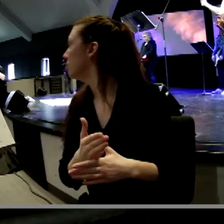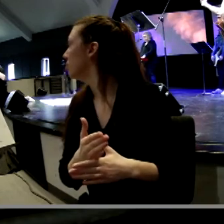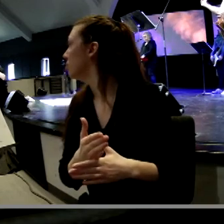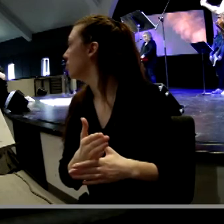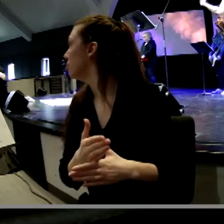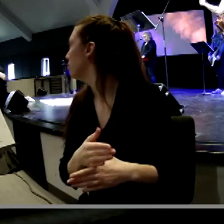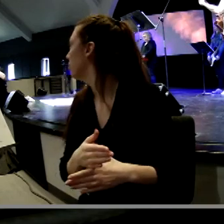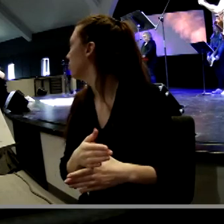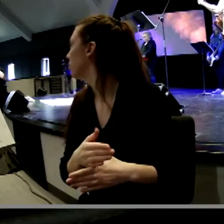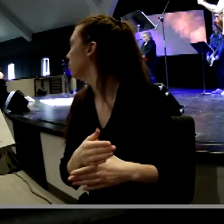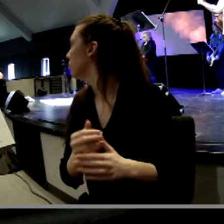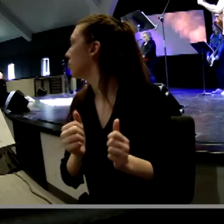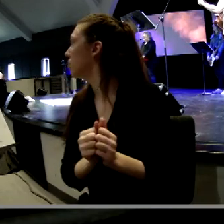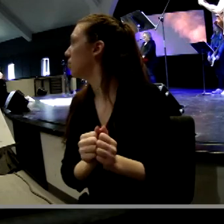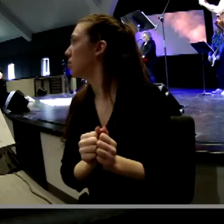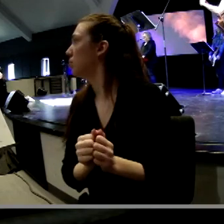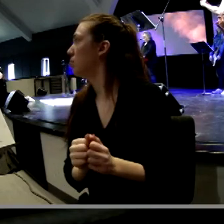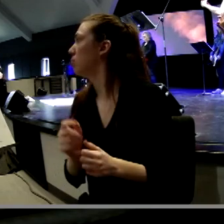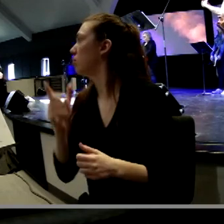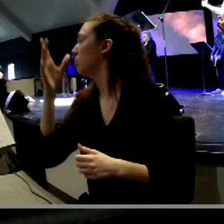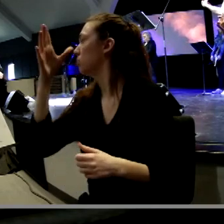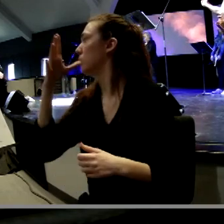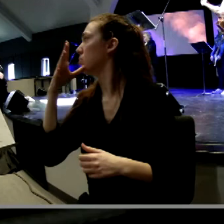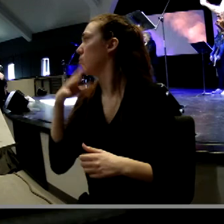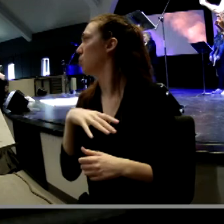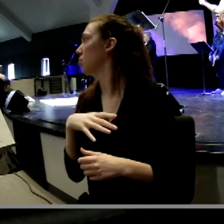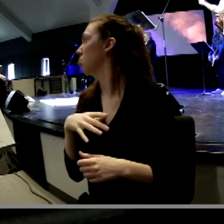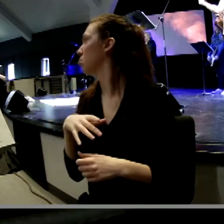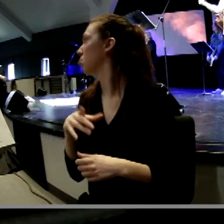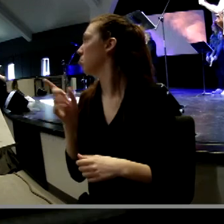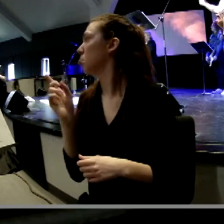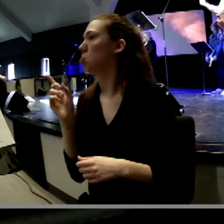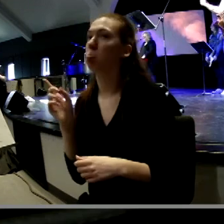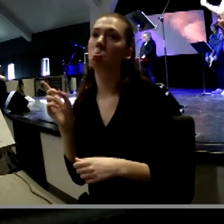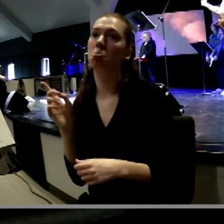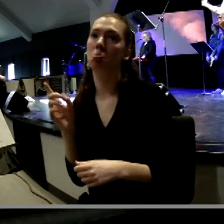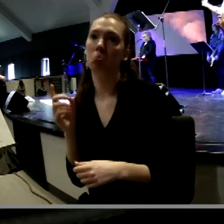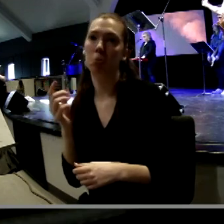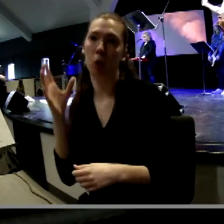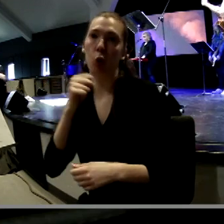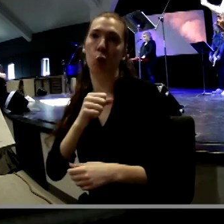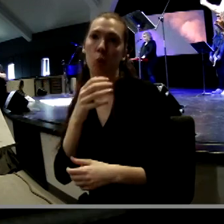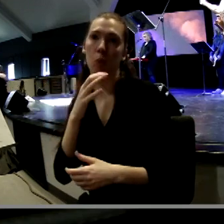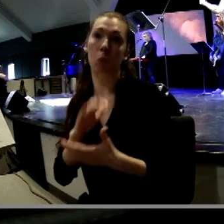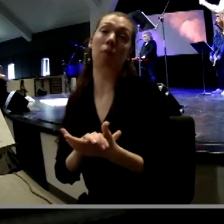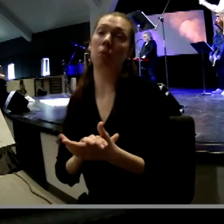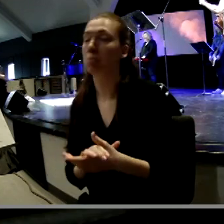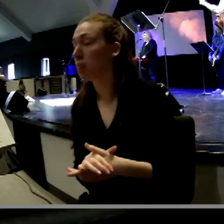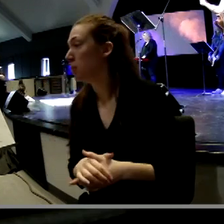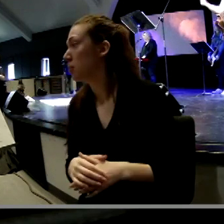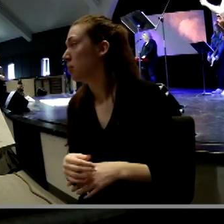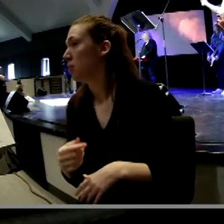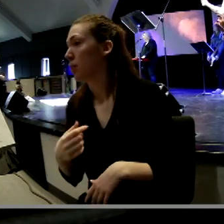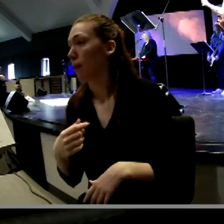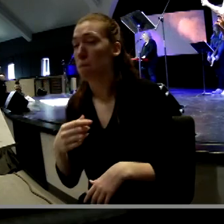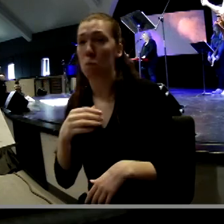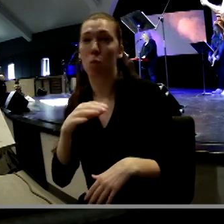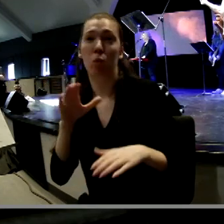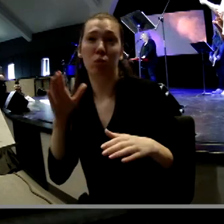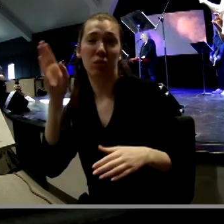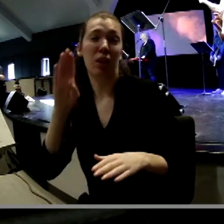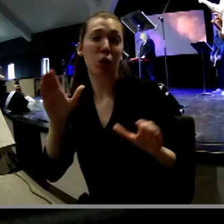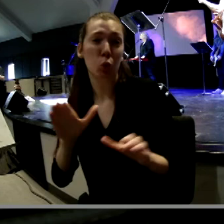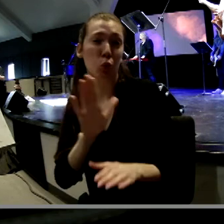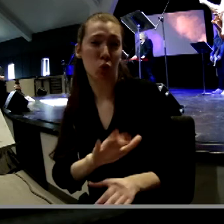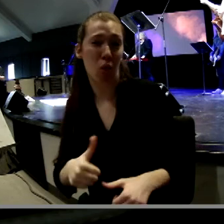there and with all of us here what God has been doing in your life. Because I've seen it. I've watched it. There's other men in